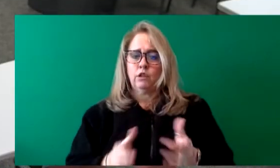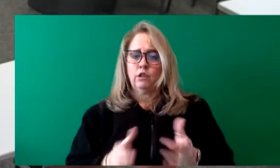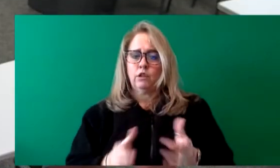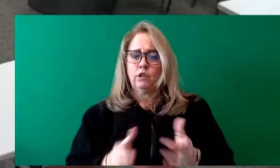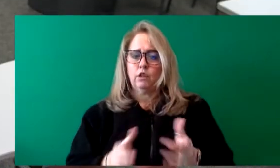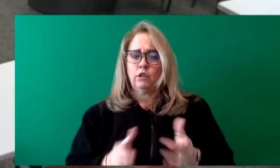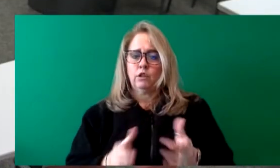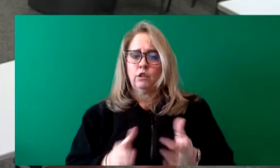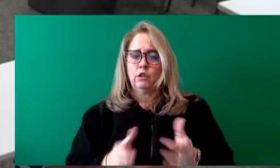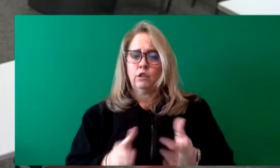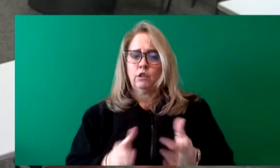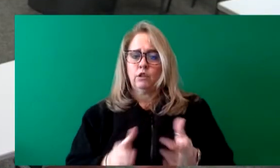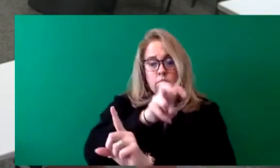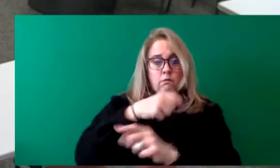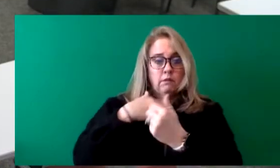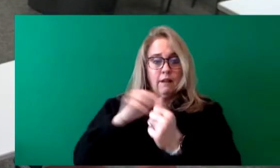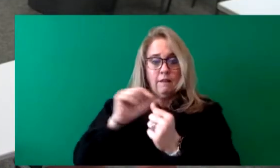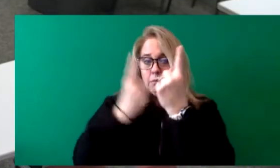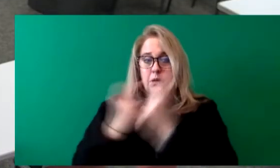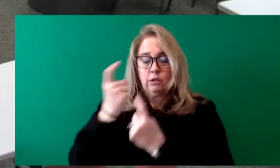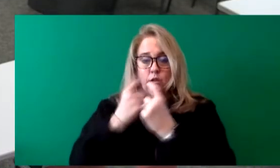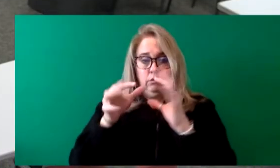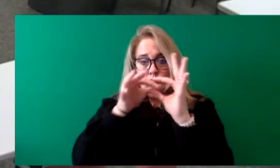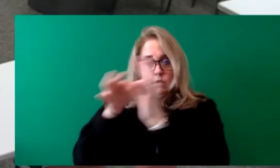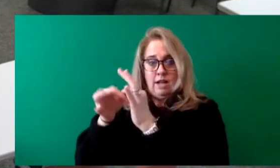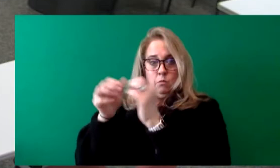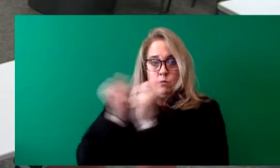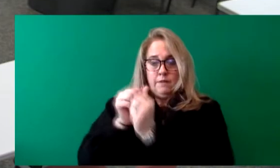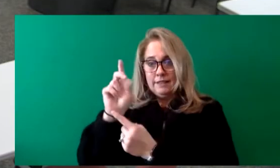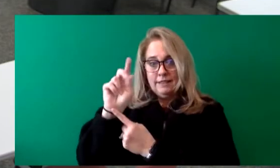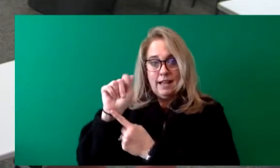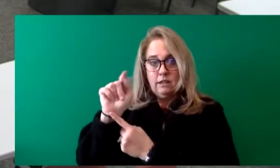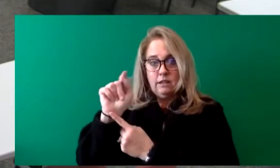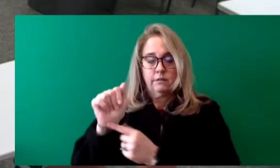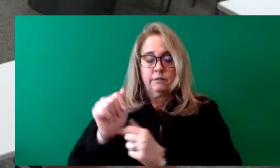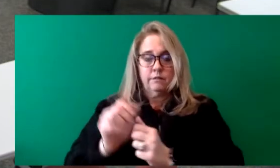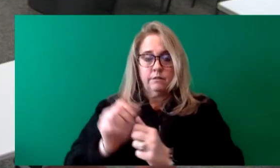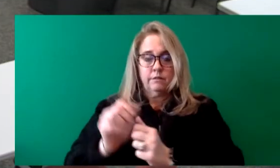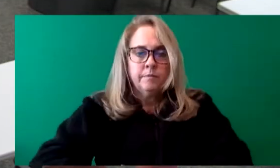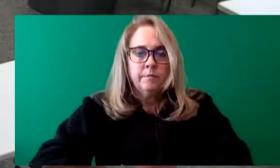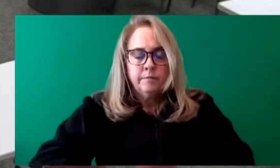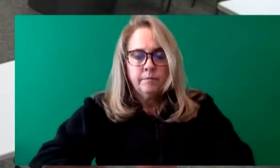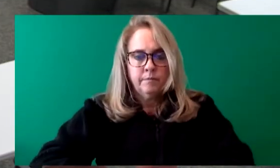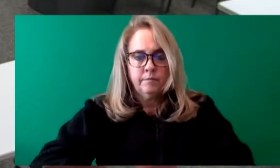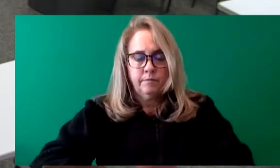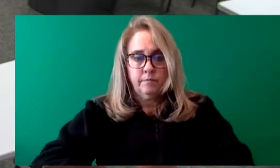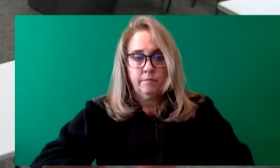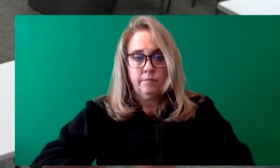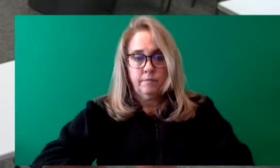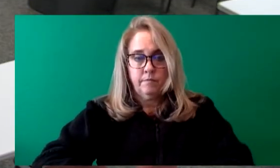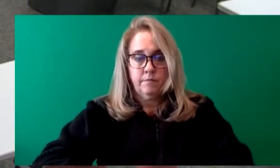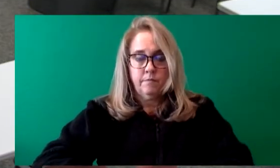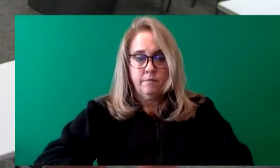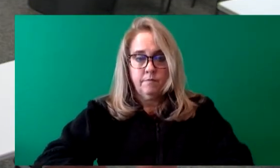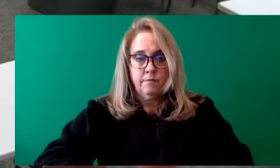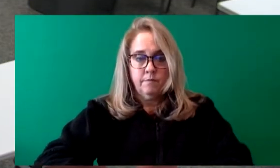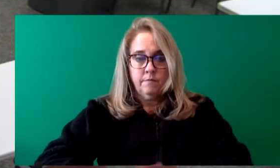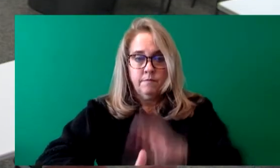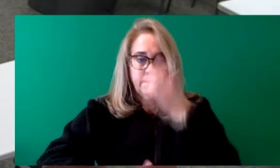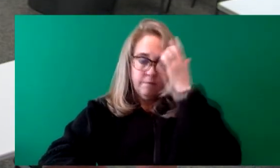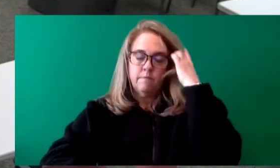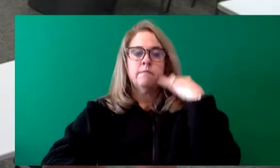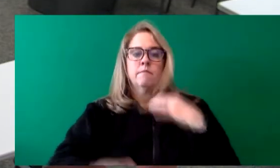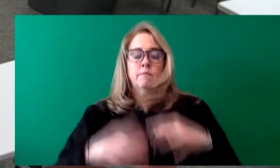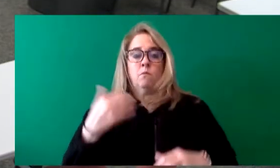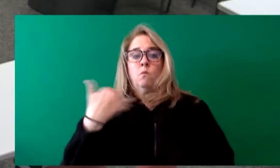Let's do that because this is a real watershed moment. I think this is something we're going to be able to look back on and say today, here, this